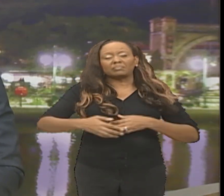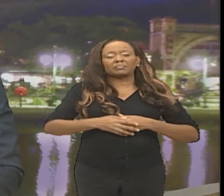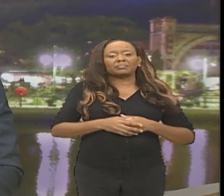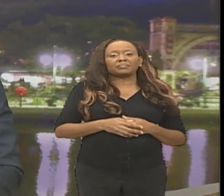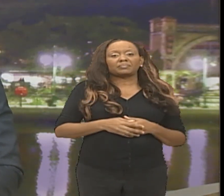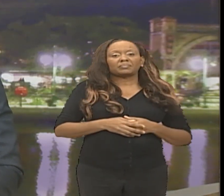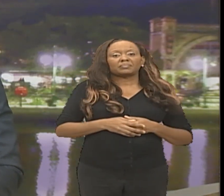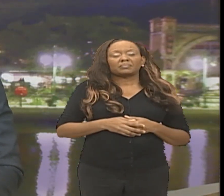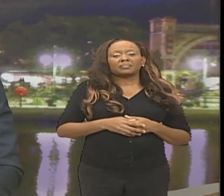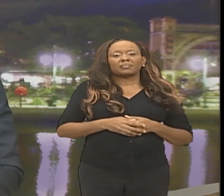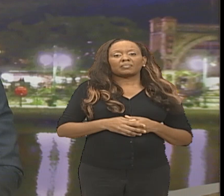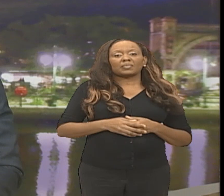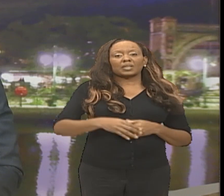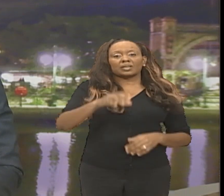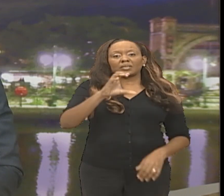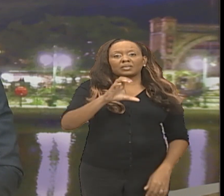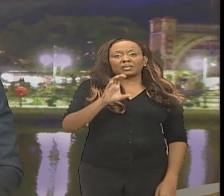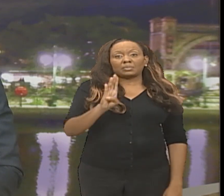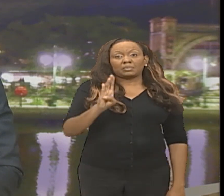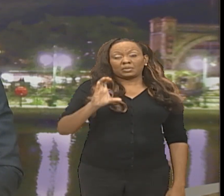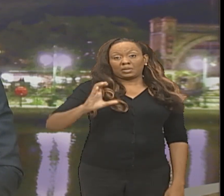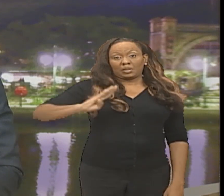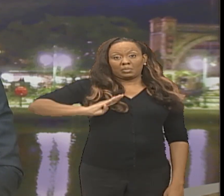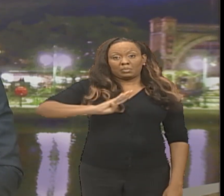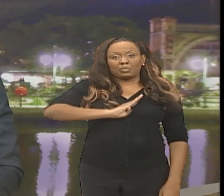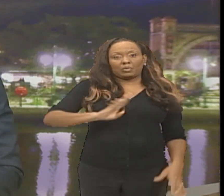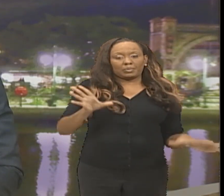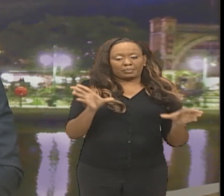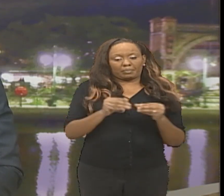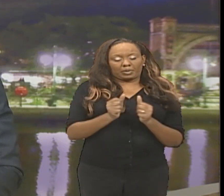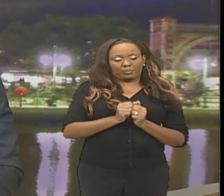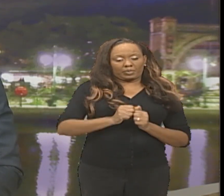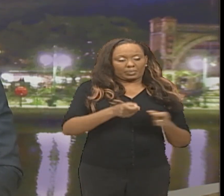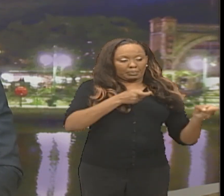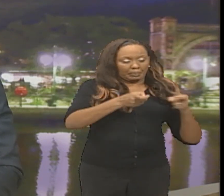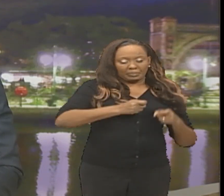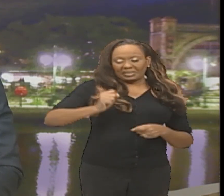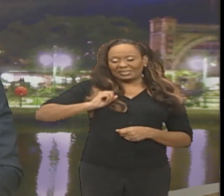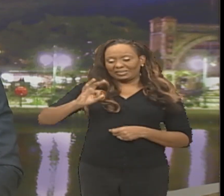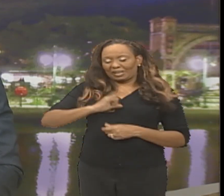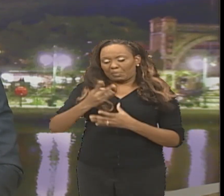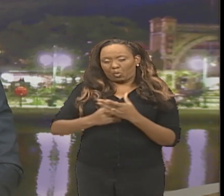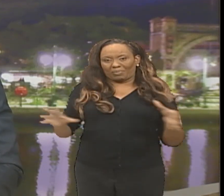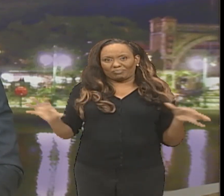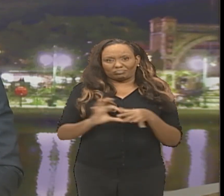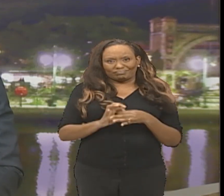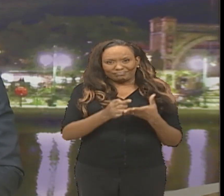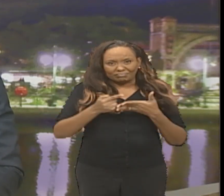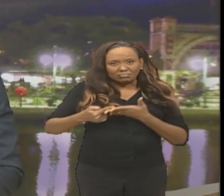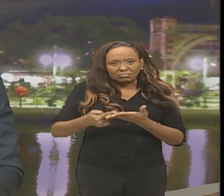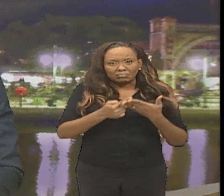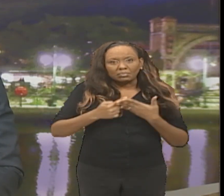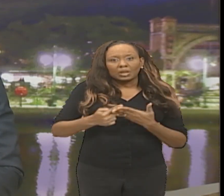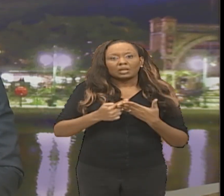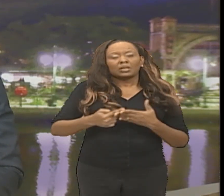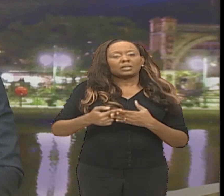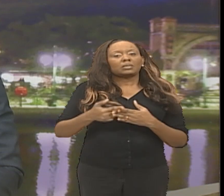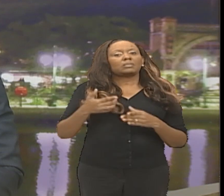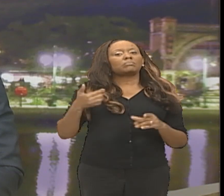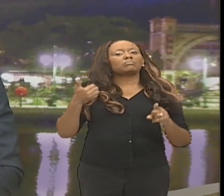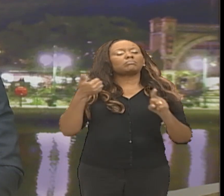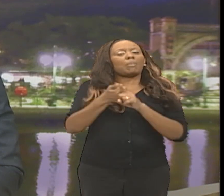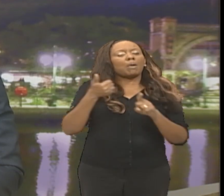The Board of the Caribbean Broadcasting Corporation met with the management and staff of the corporation today to discuss the imminent impact